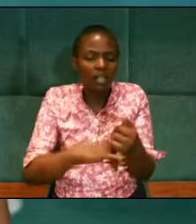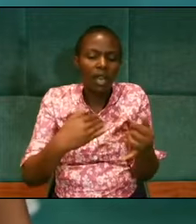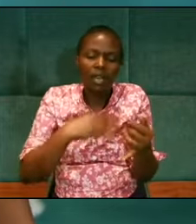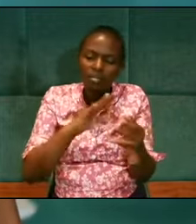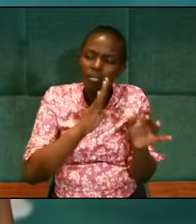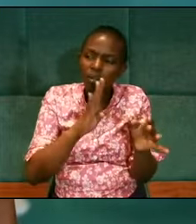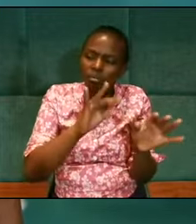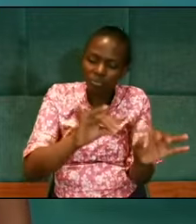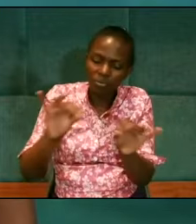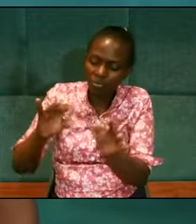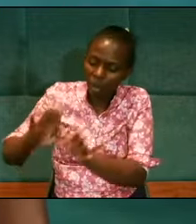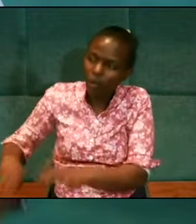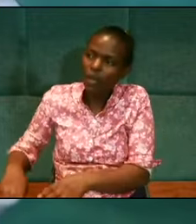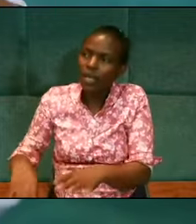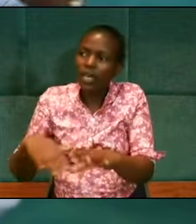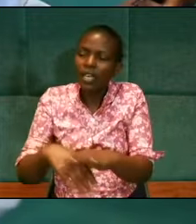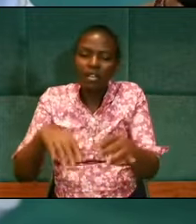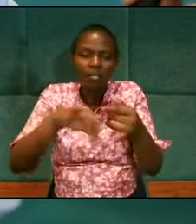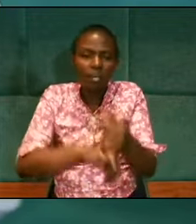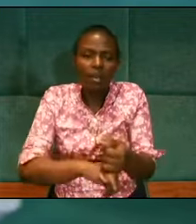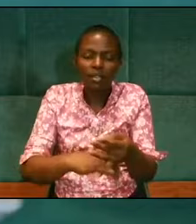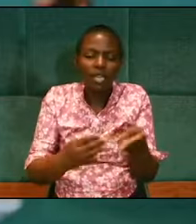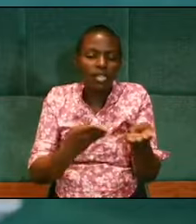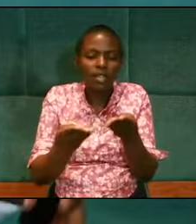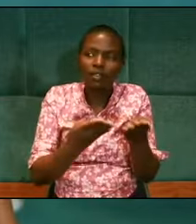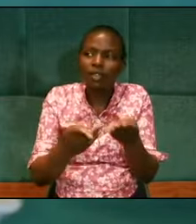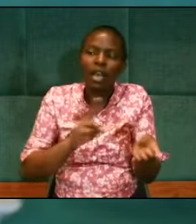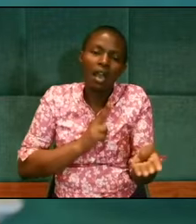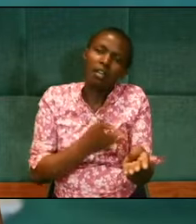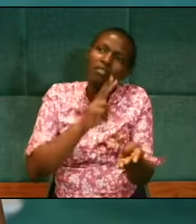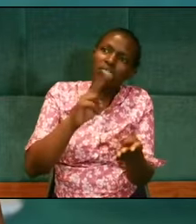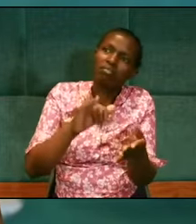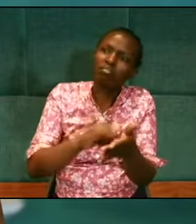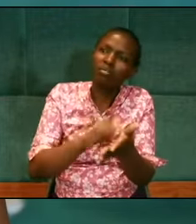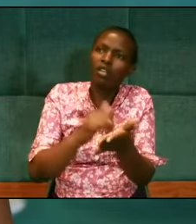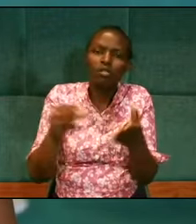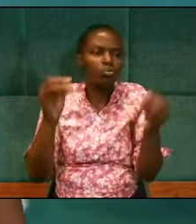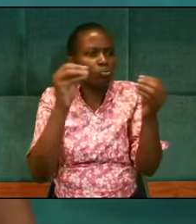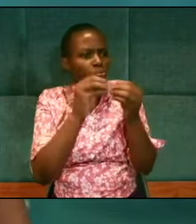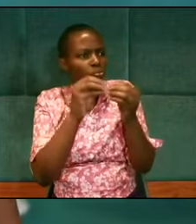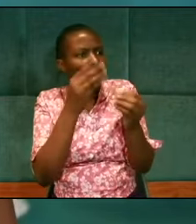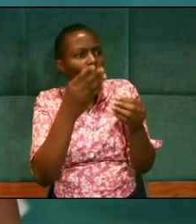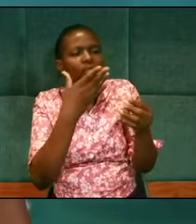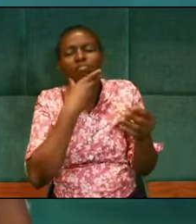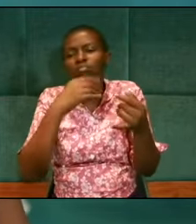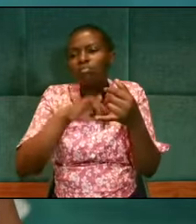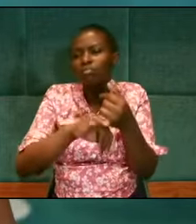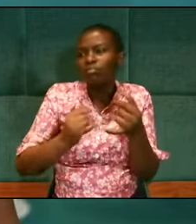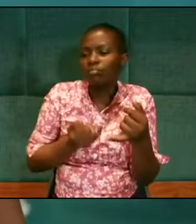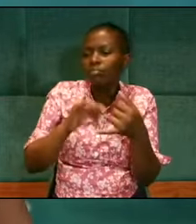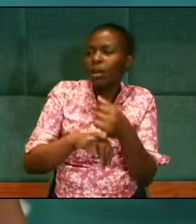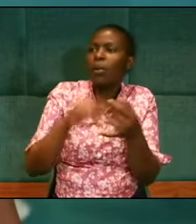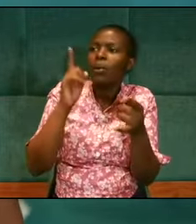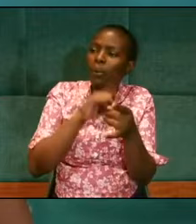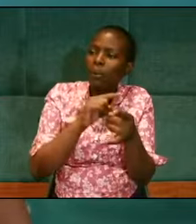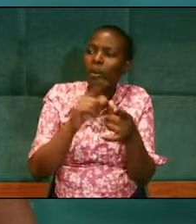marriage services, people are only excited about, can you kiss the bride? There is a lot of life after that. The next 40